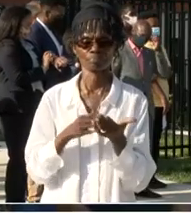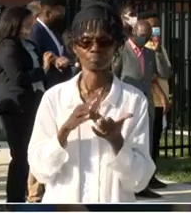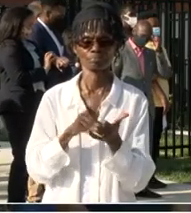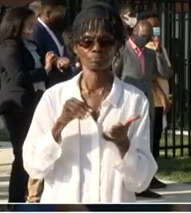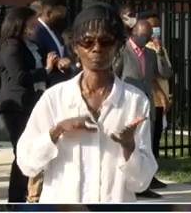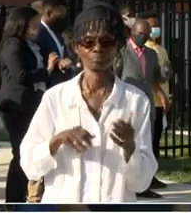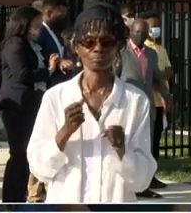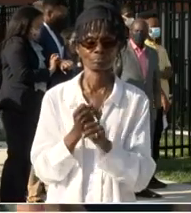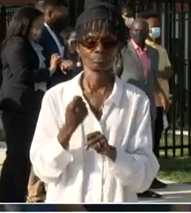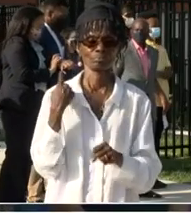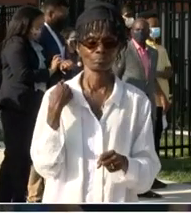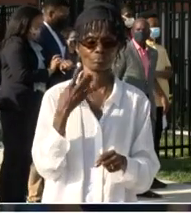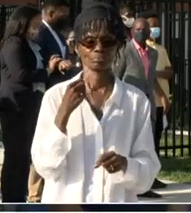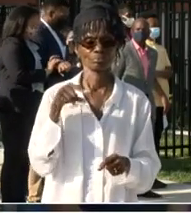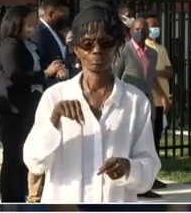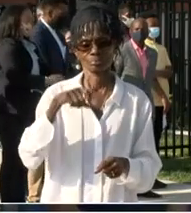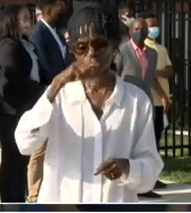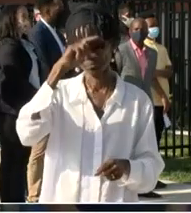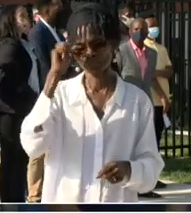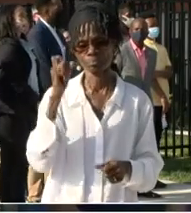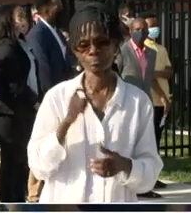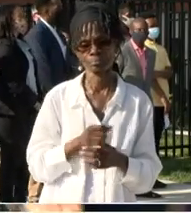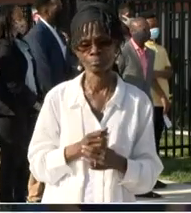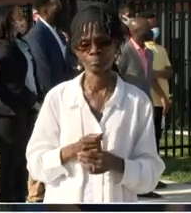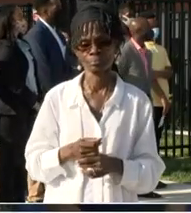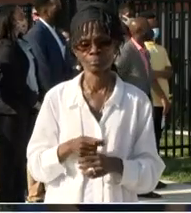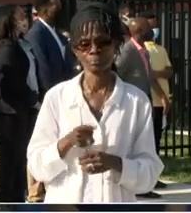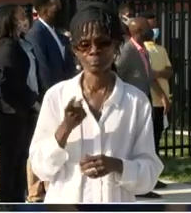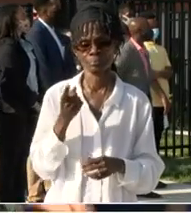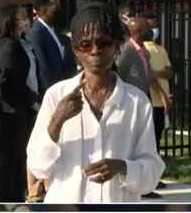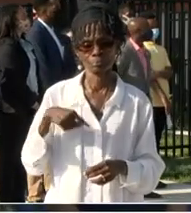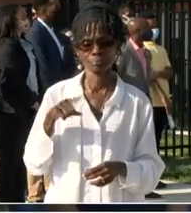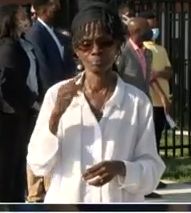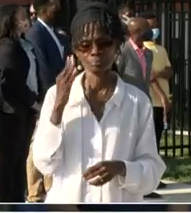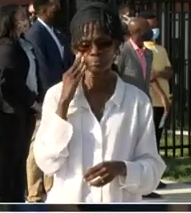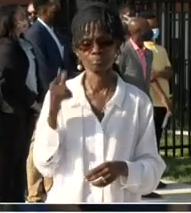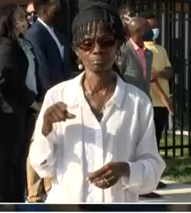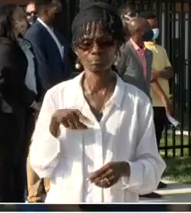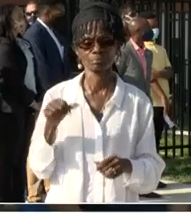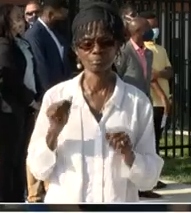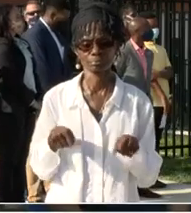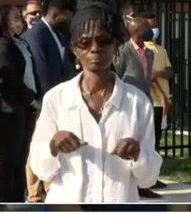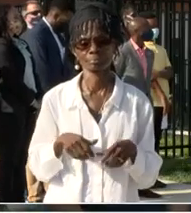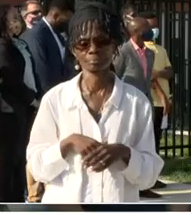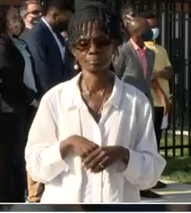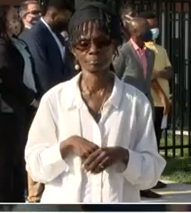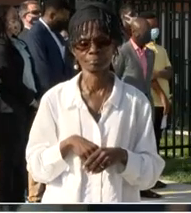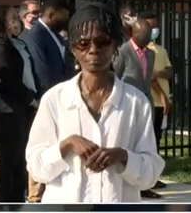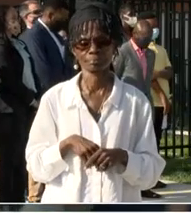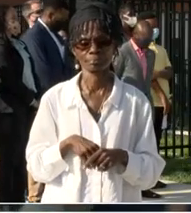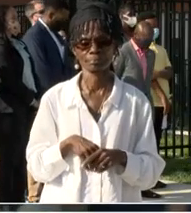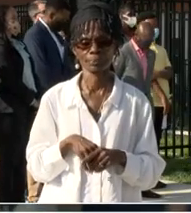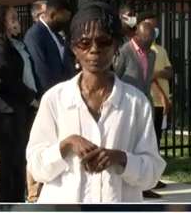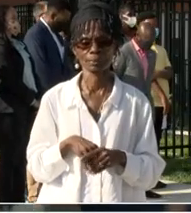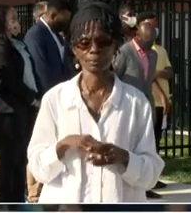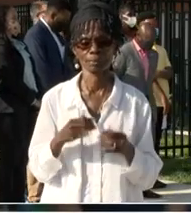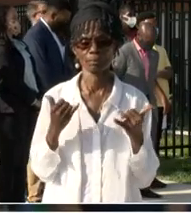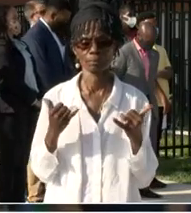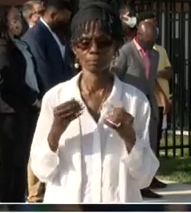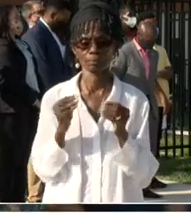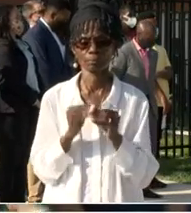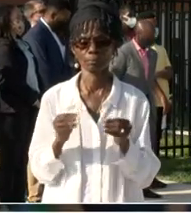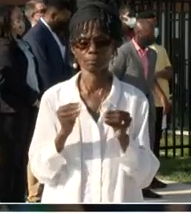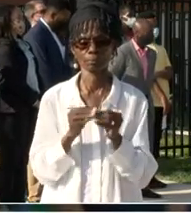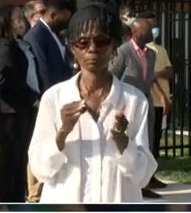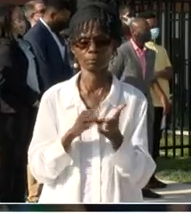what we did over that time period works. And we're just scaling that up now as we think about having more students in our building. And there's